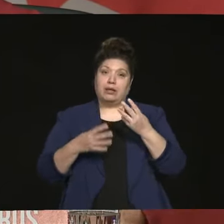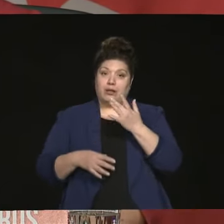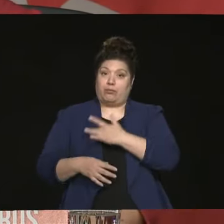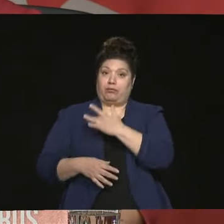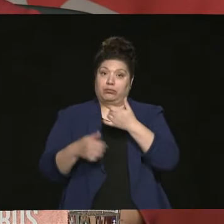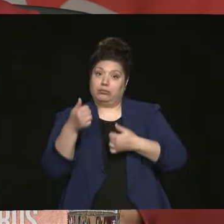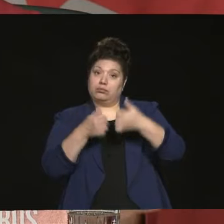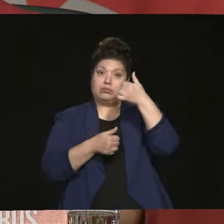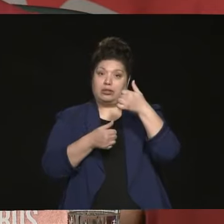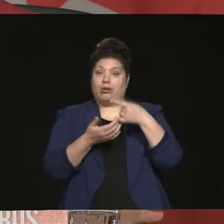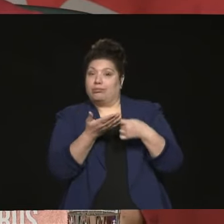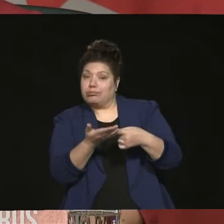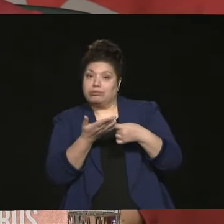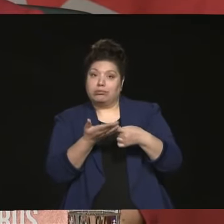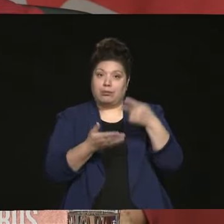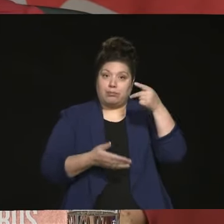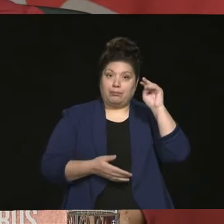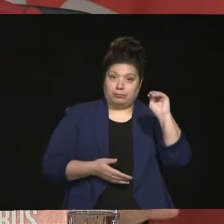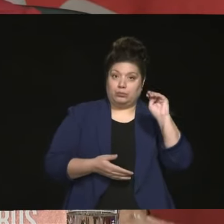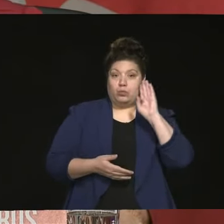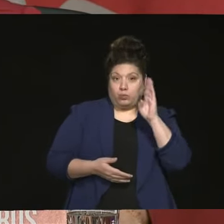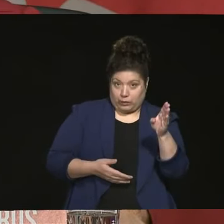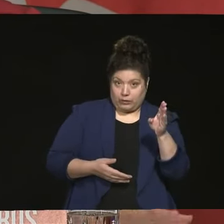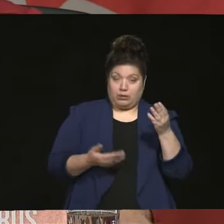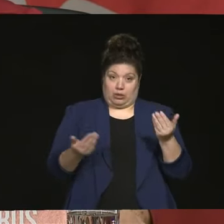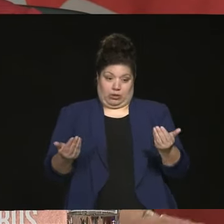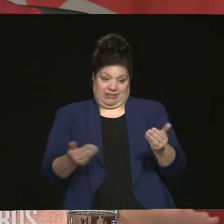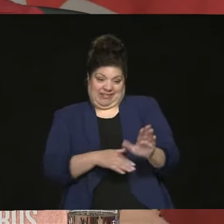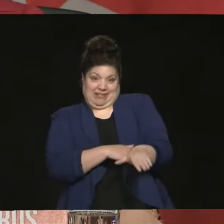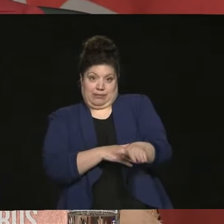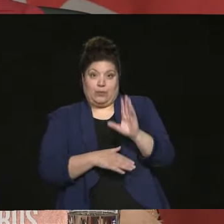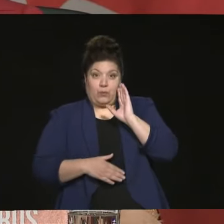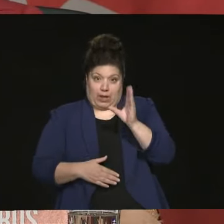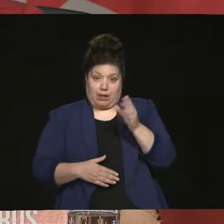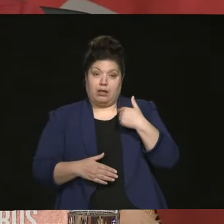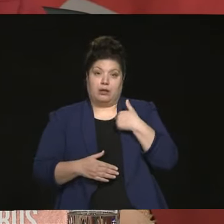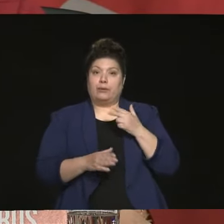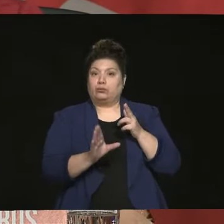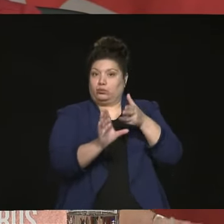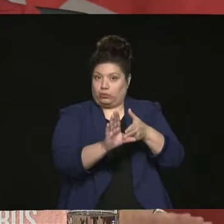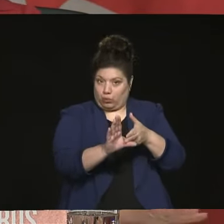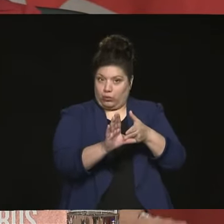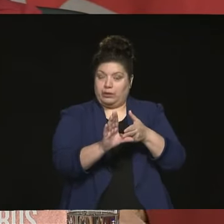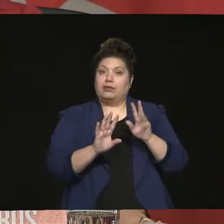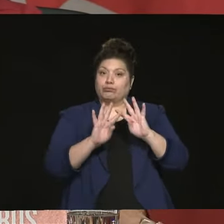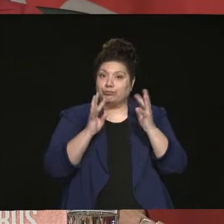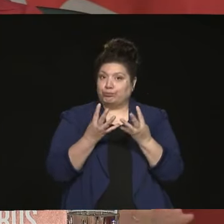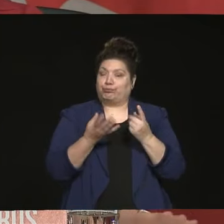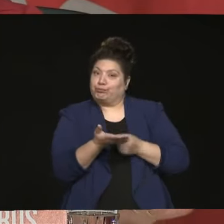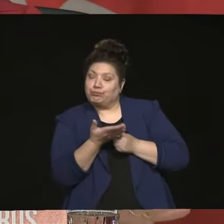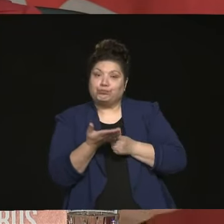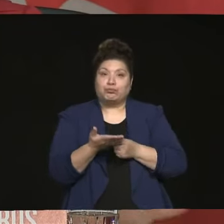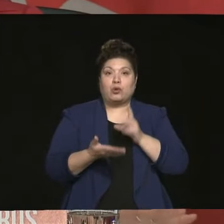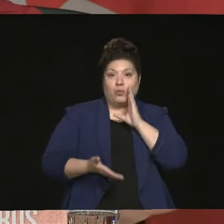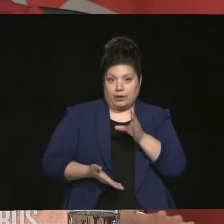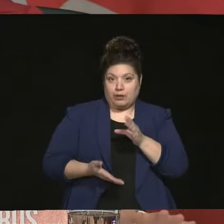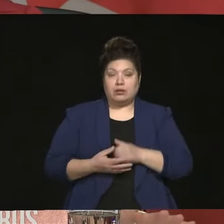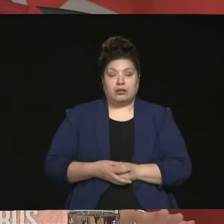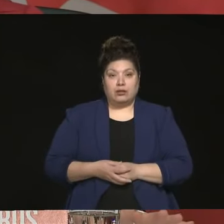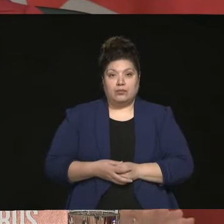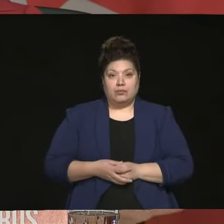and all of the premiers. I will join the Prime Minister on that call and support him. And, you know, I want